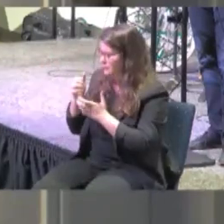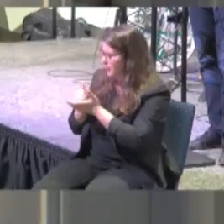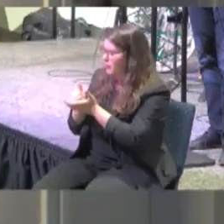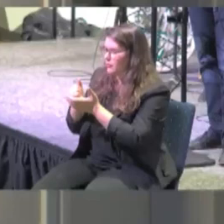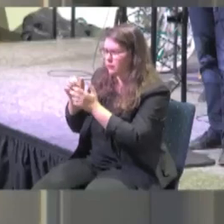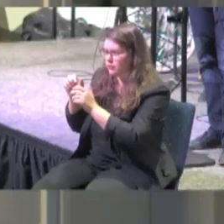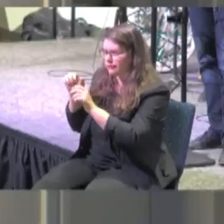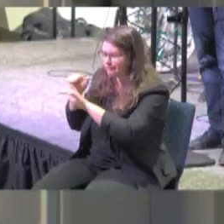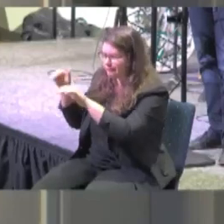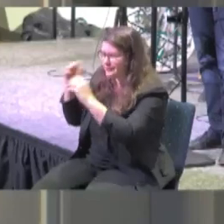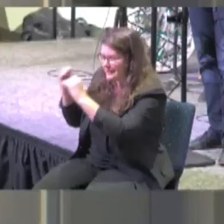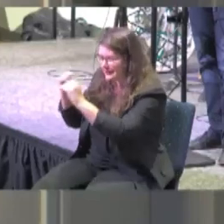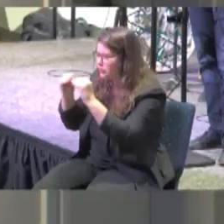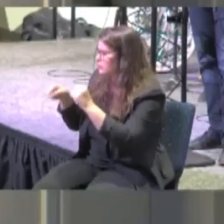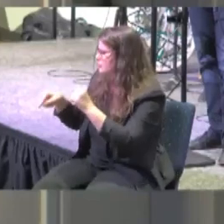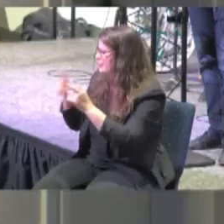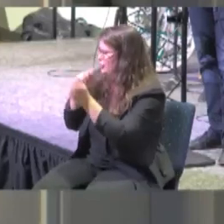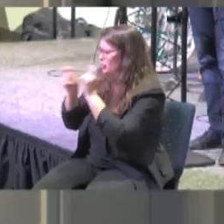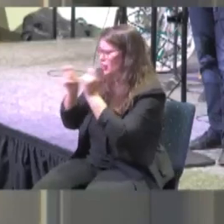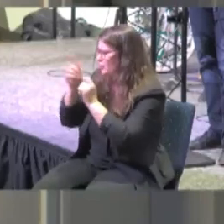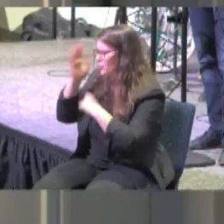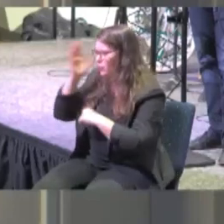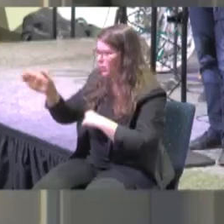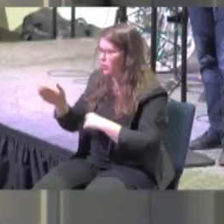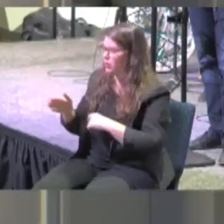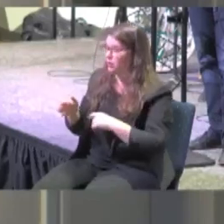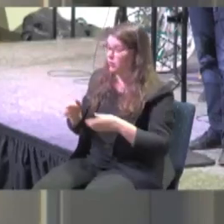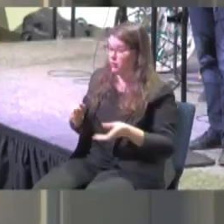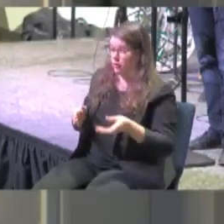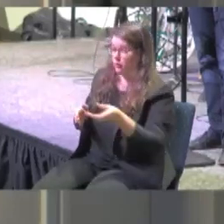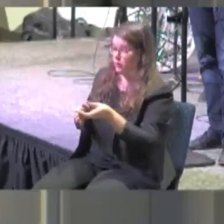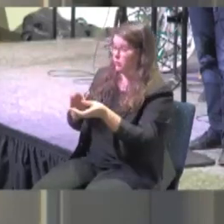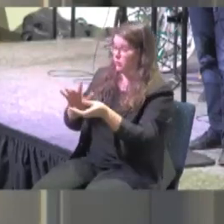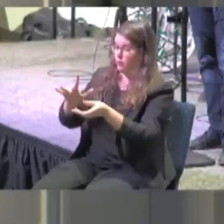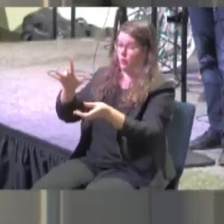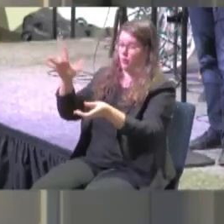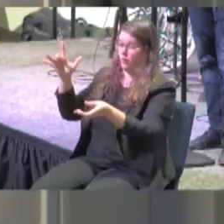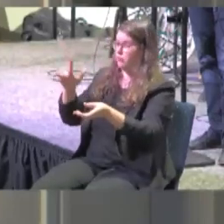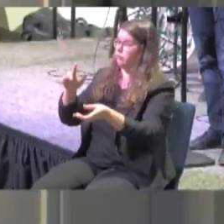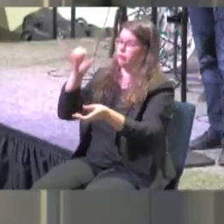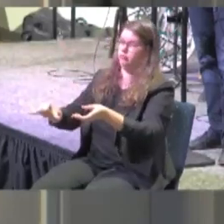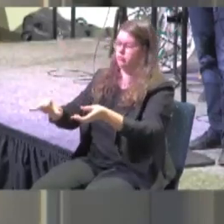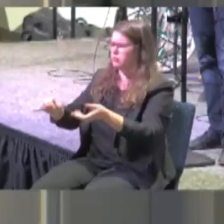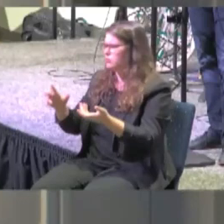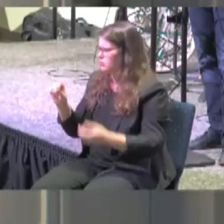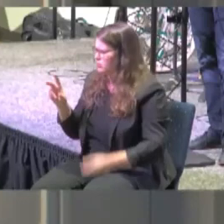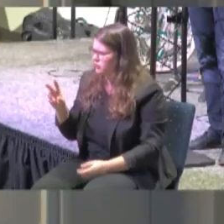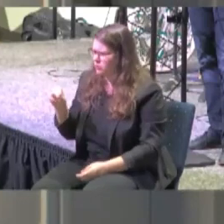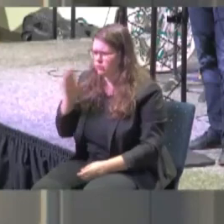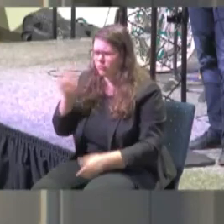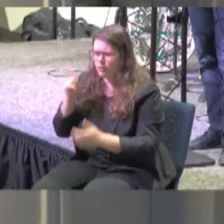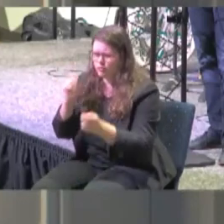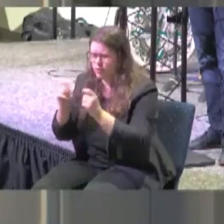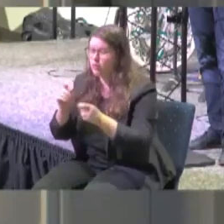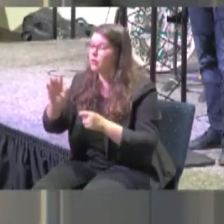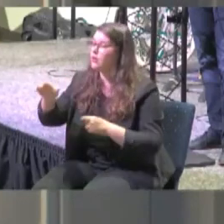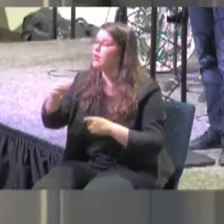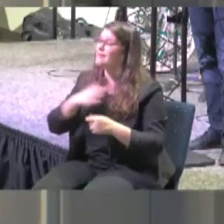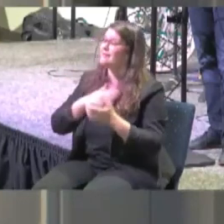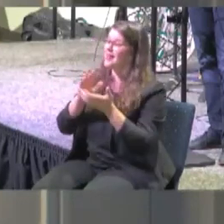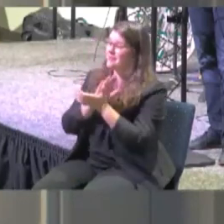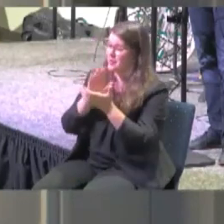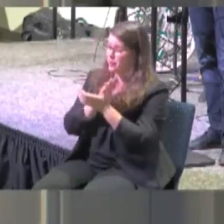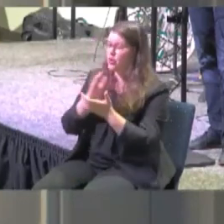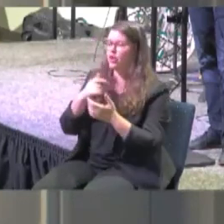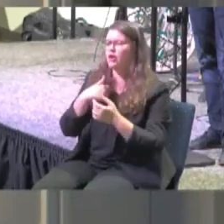change ahead. This is not a once and for all. In the footnotes of my paper, you'll see a reference to a decision that was made by